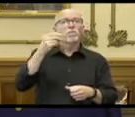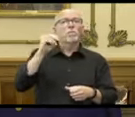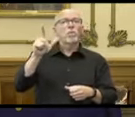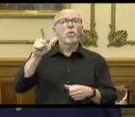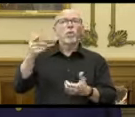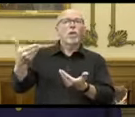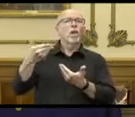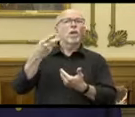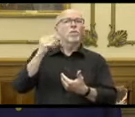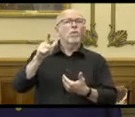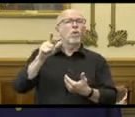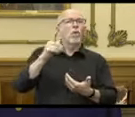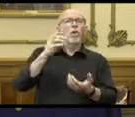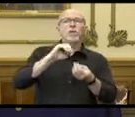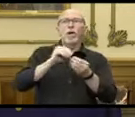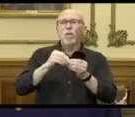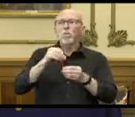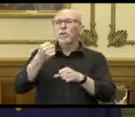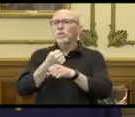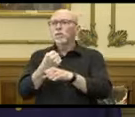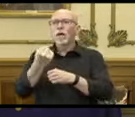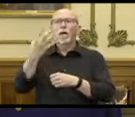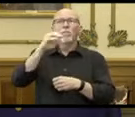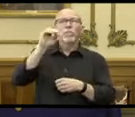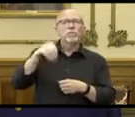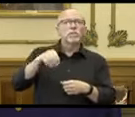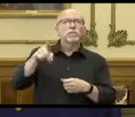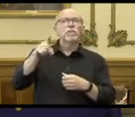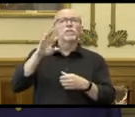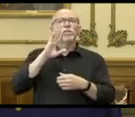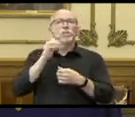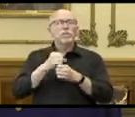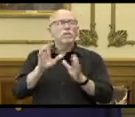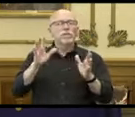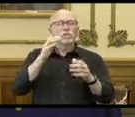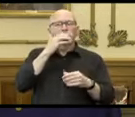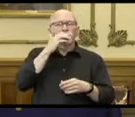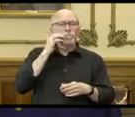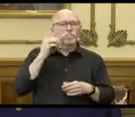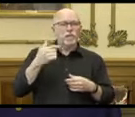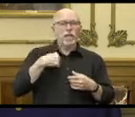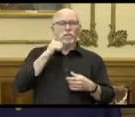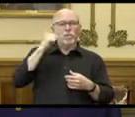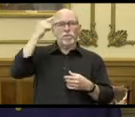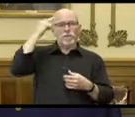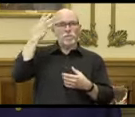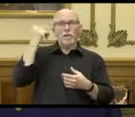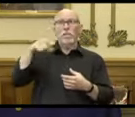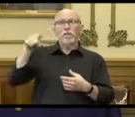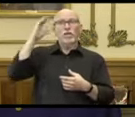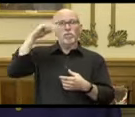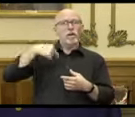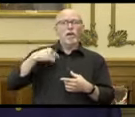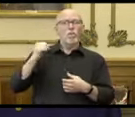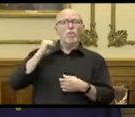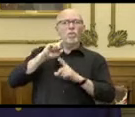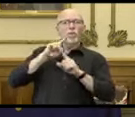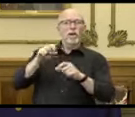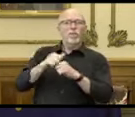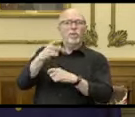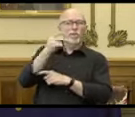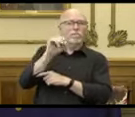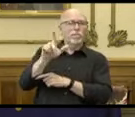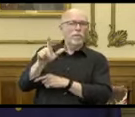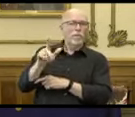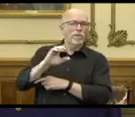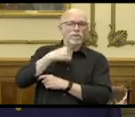me or a number or how something registers. And I don't think it's because they know that I would not react very favorably to